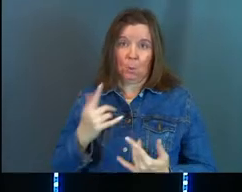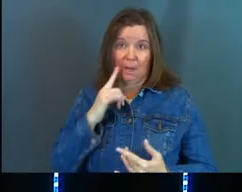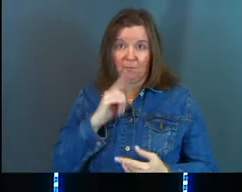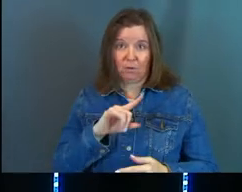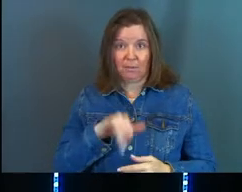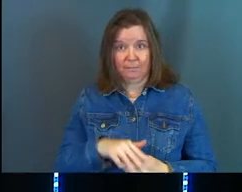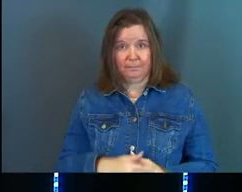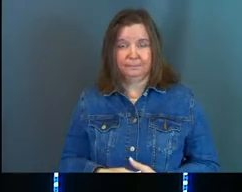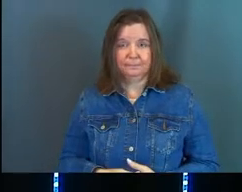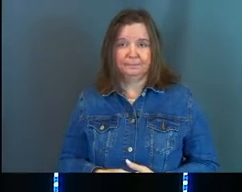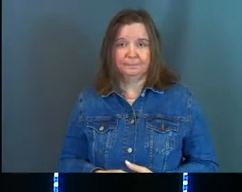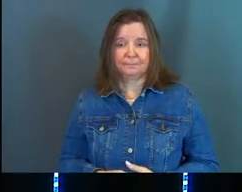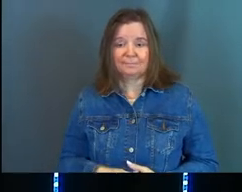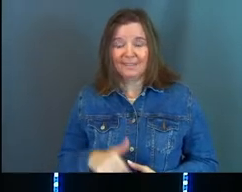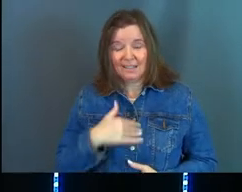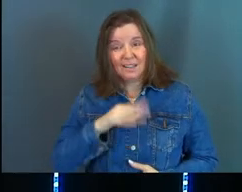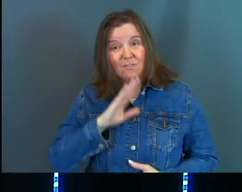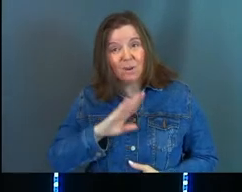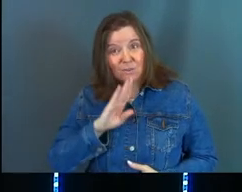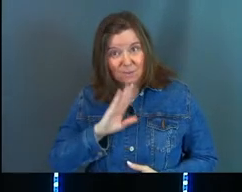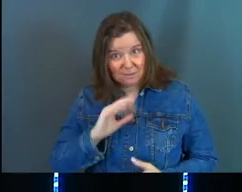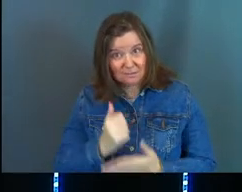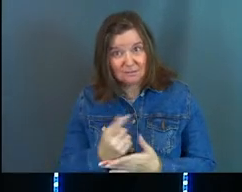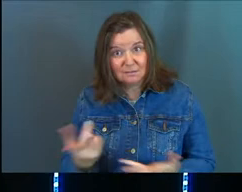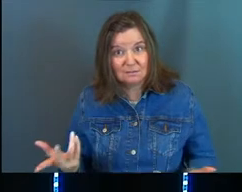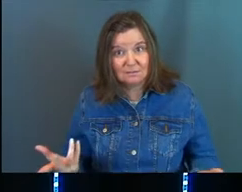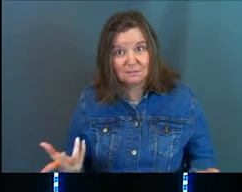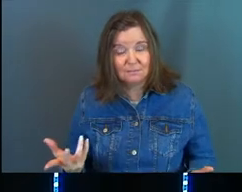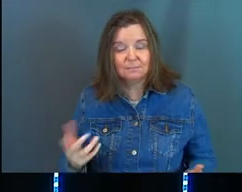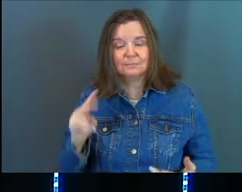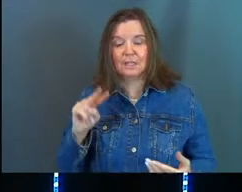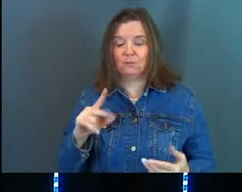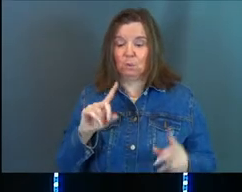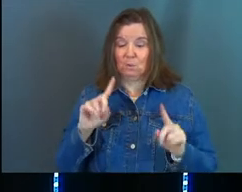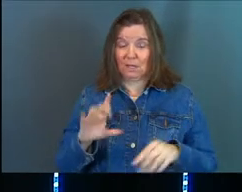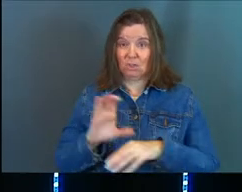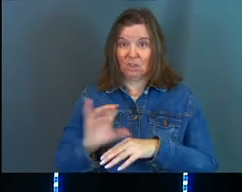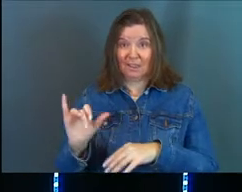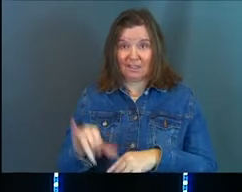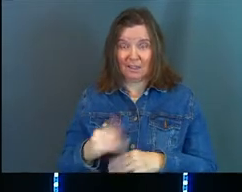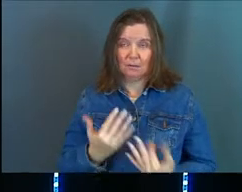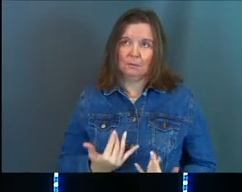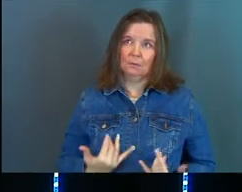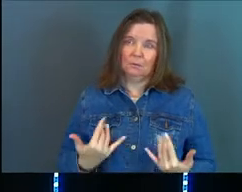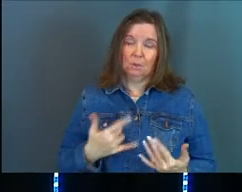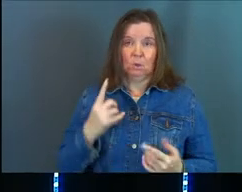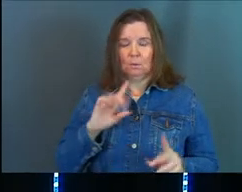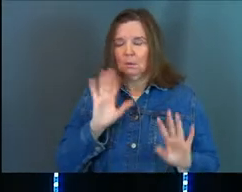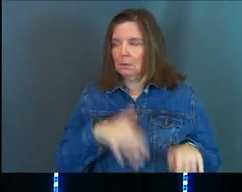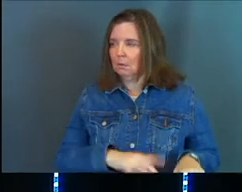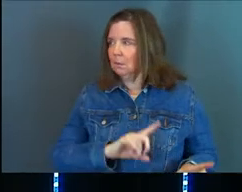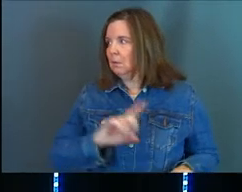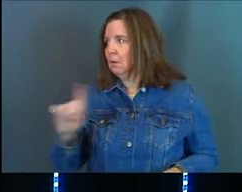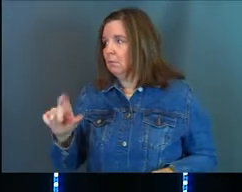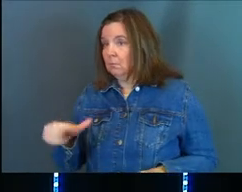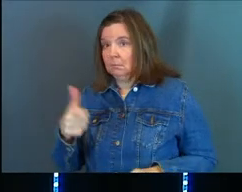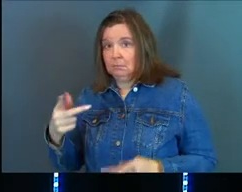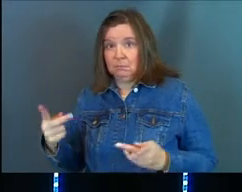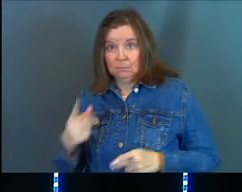food. And that's frustrating, amen? Like, if you attended a church like this, like, you would go find a different church,